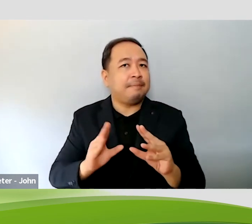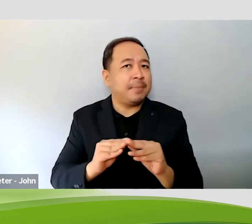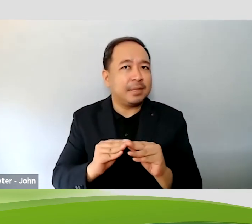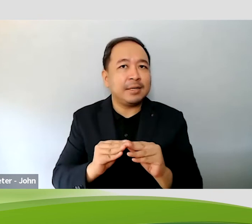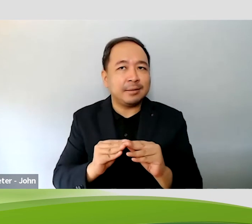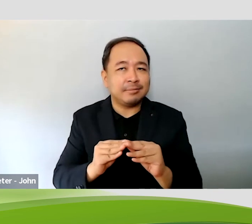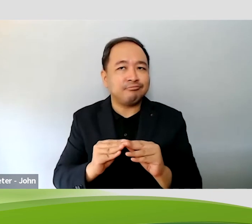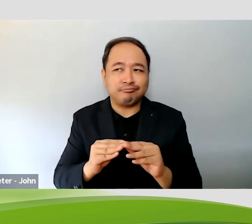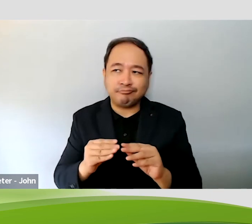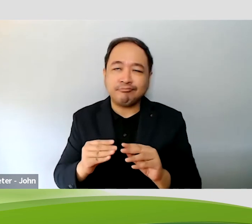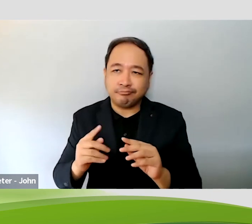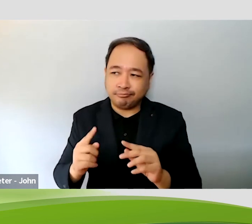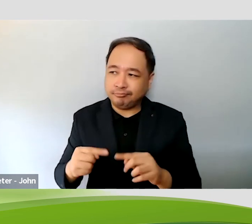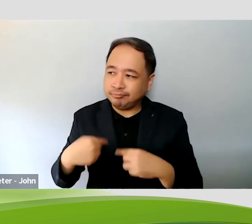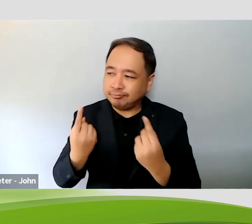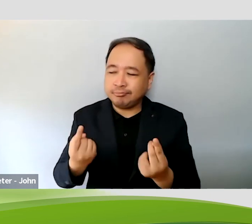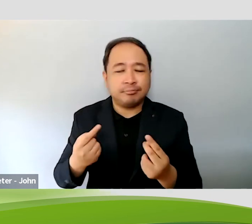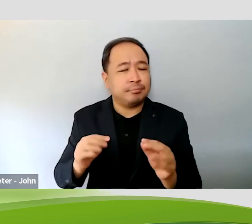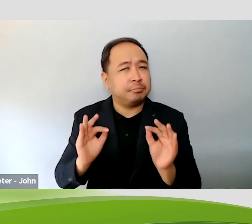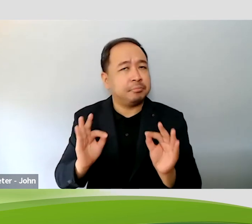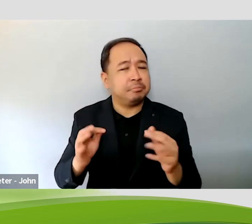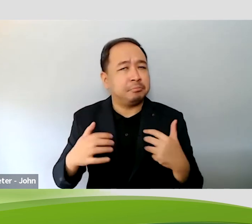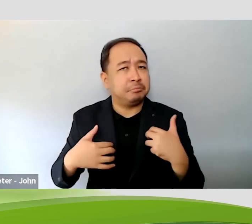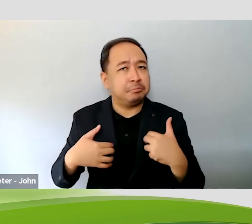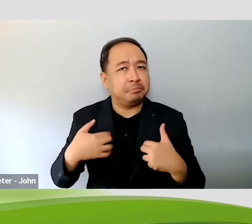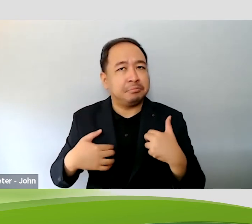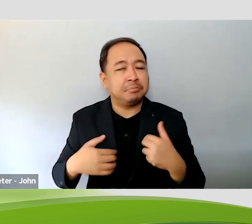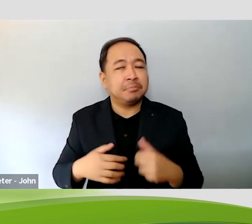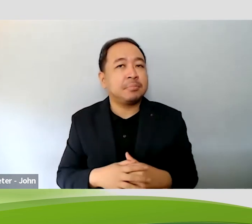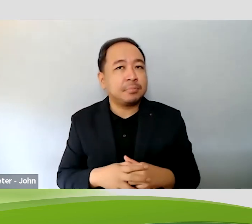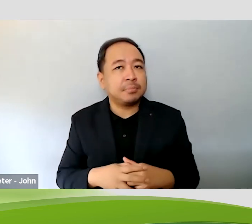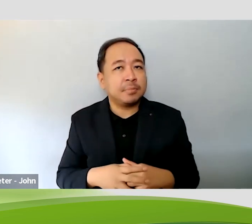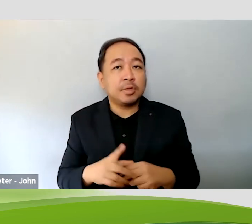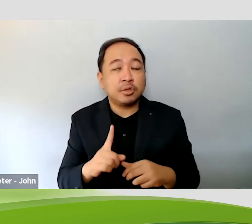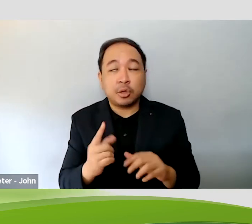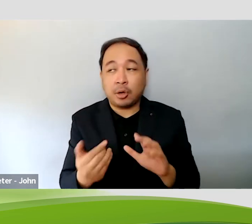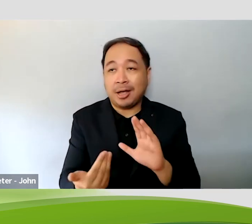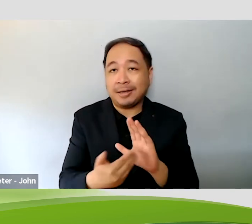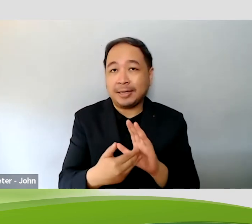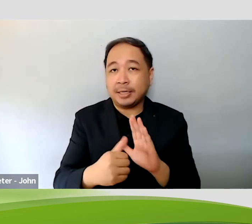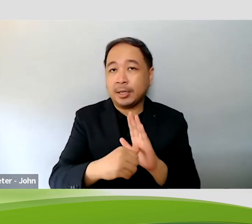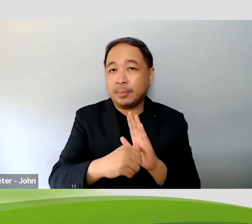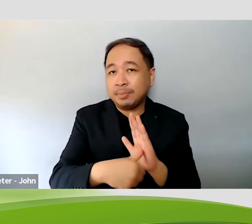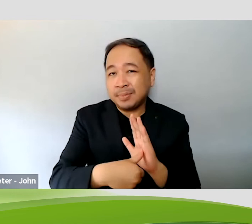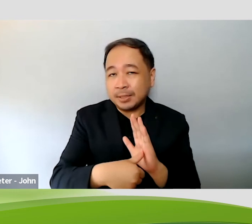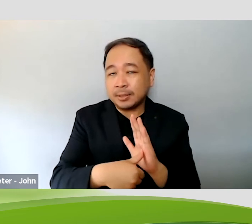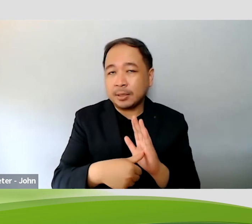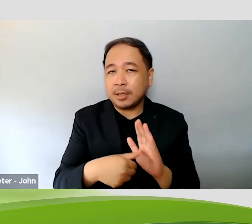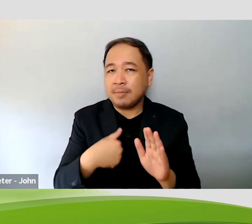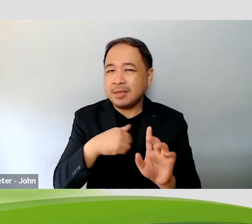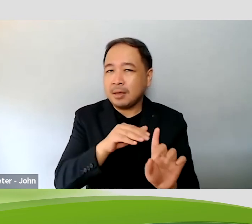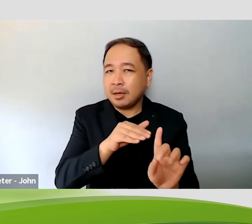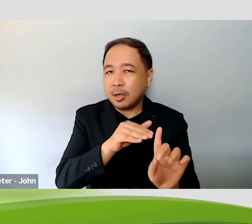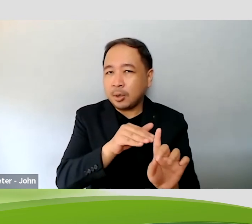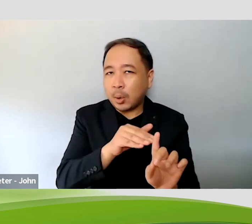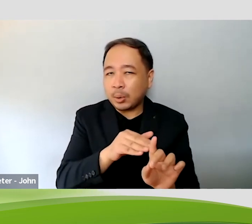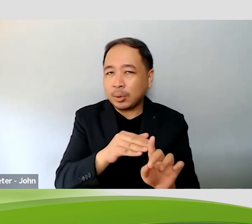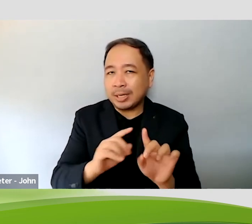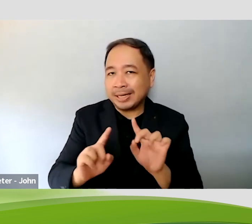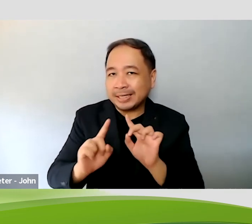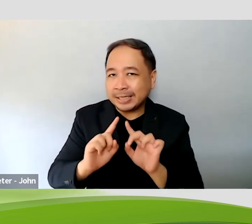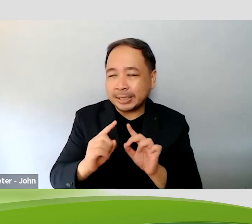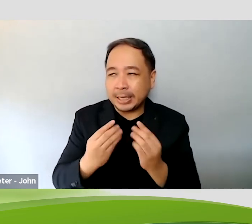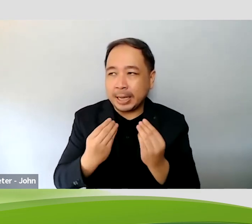days. I just wanted to quickly intervene to sort of reiterate our call for discussions on the gendered impacts of